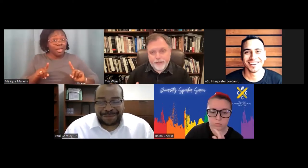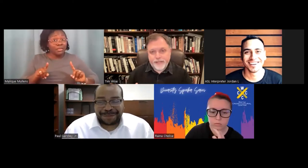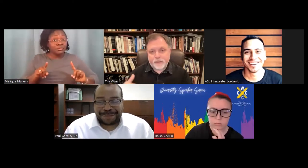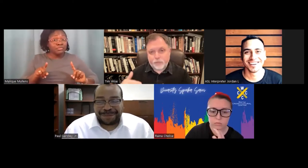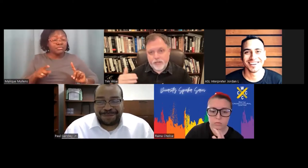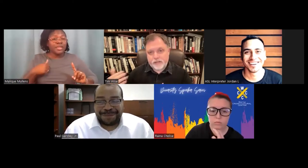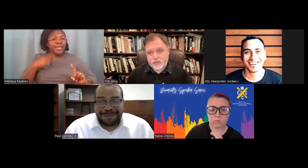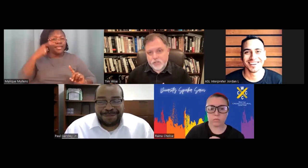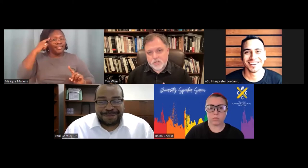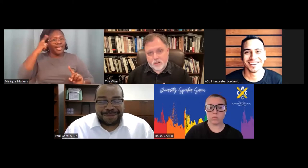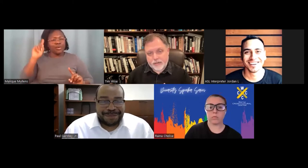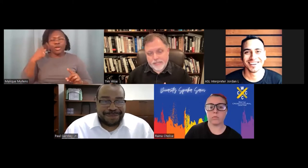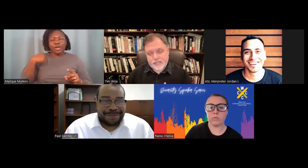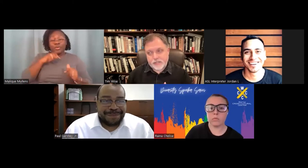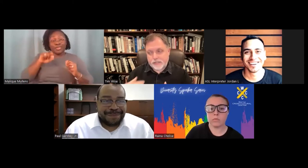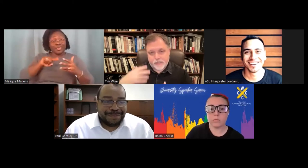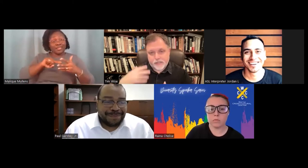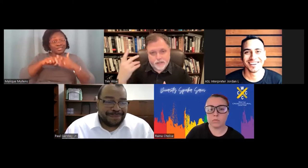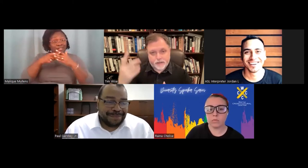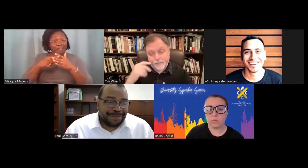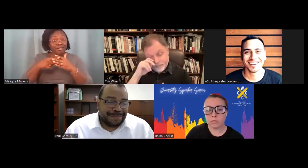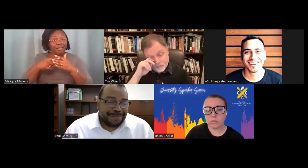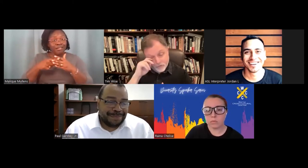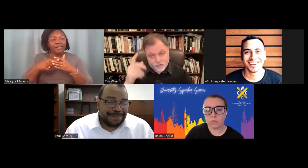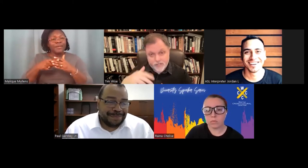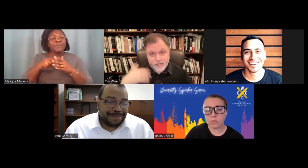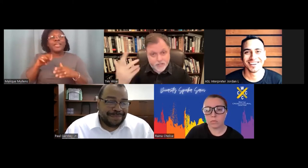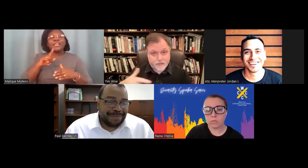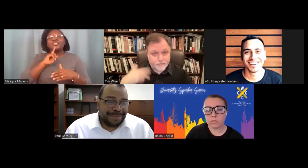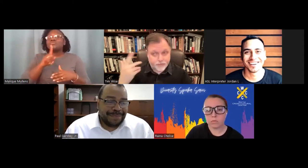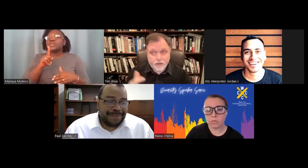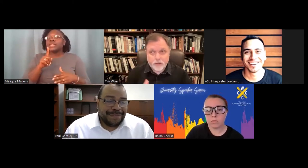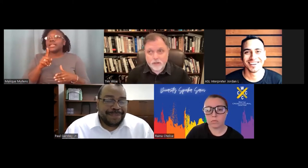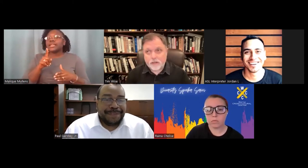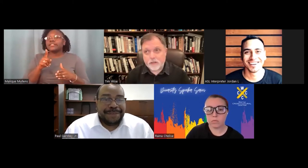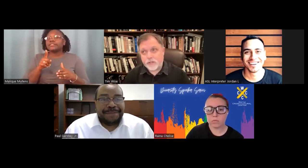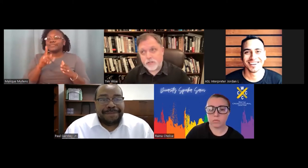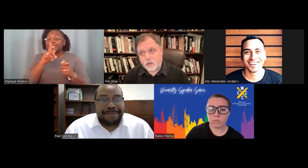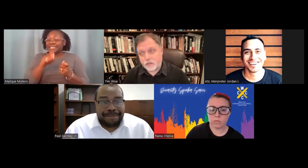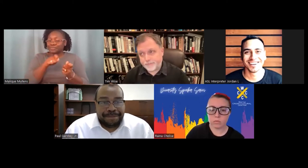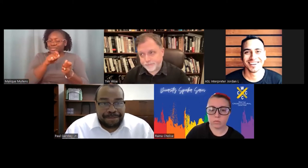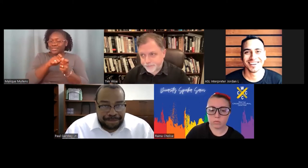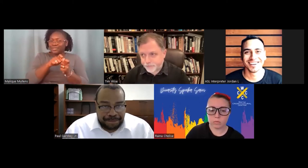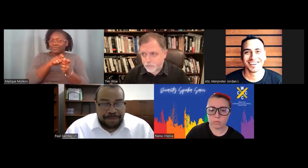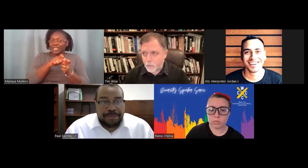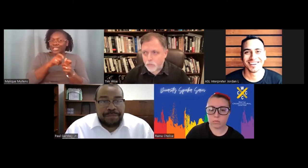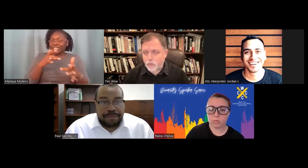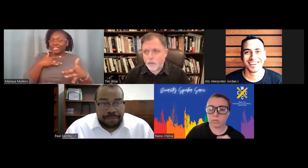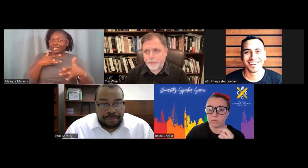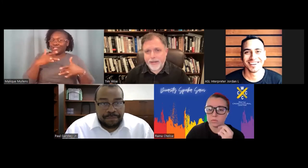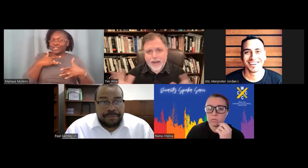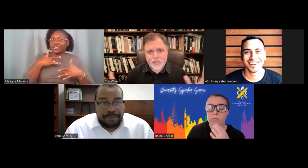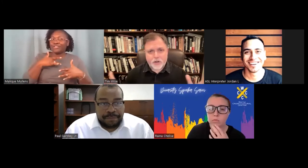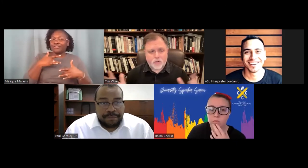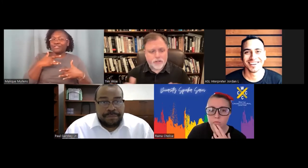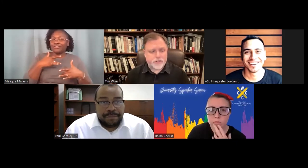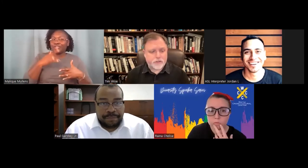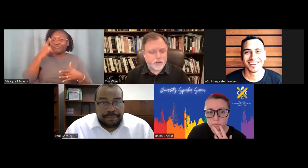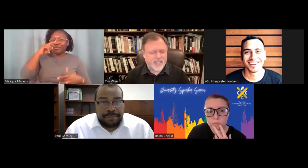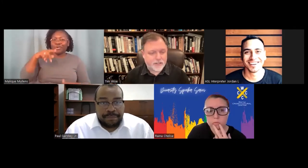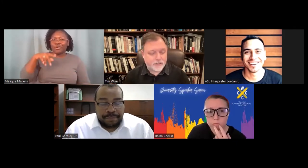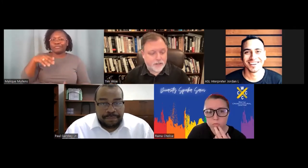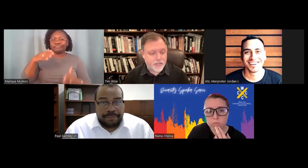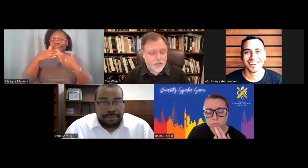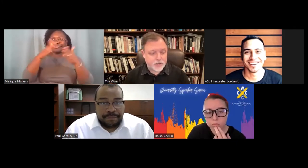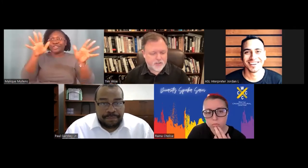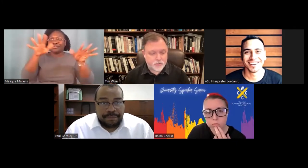the place that we need to start, and this is a strategic concern, pedagogical concern